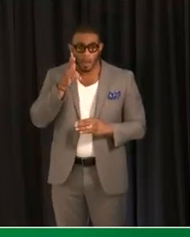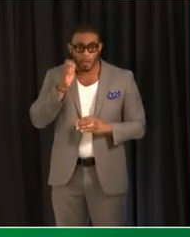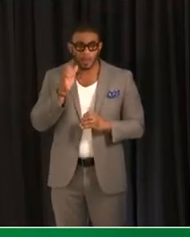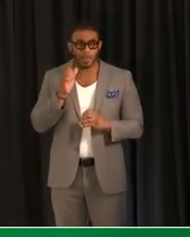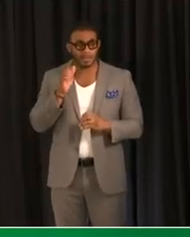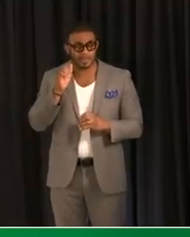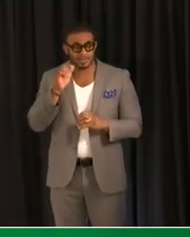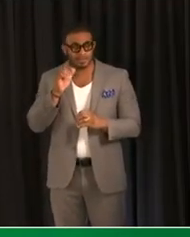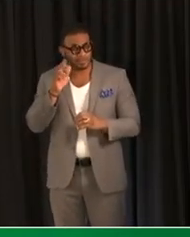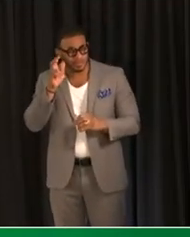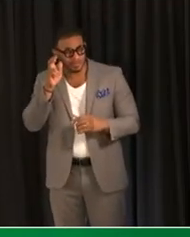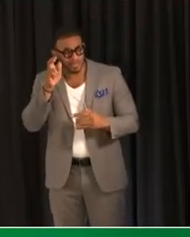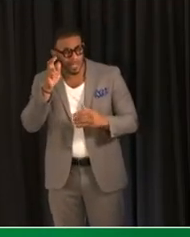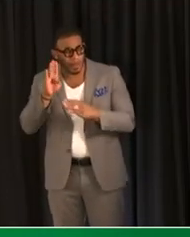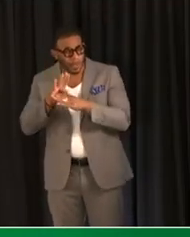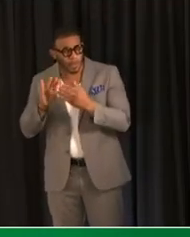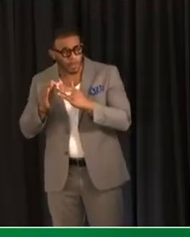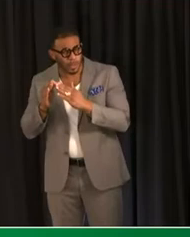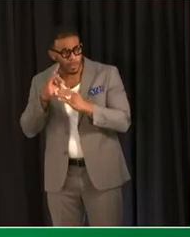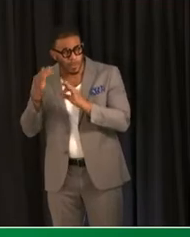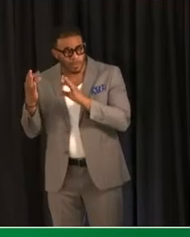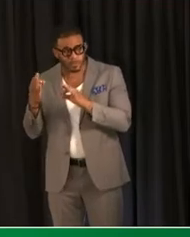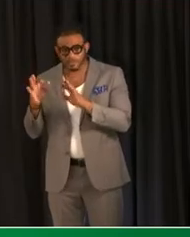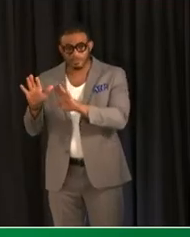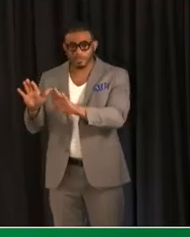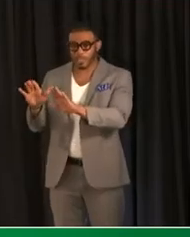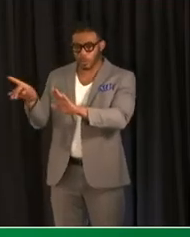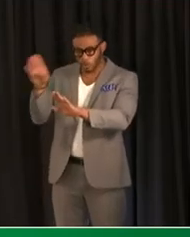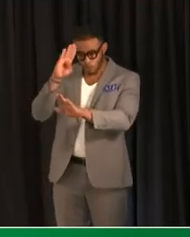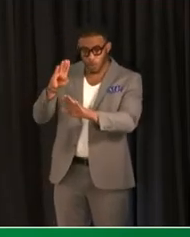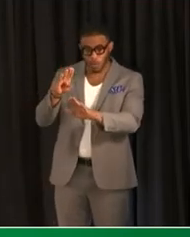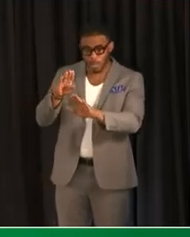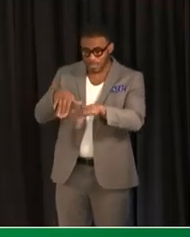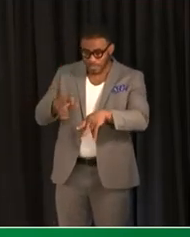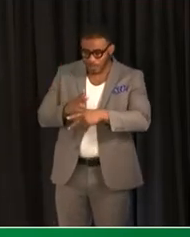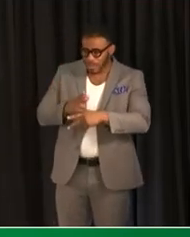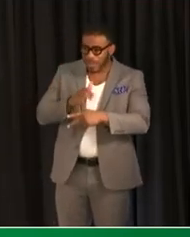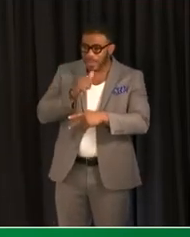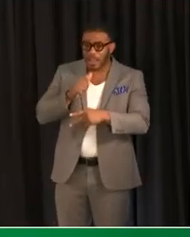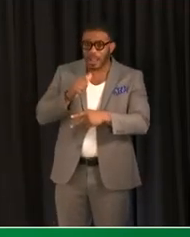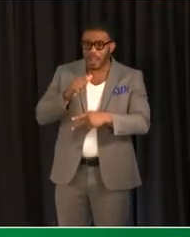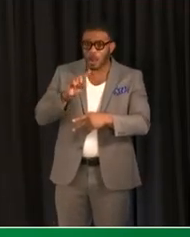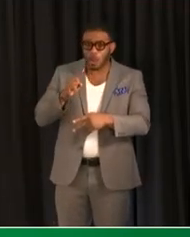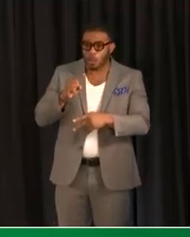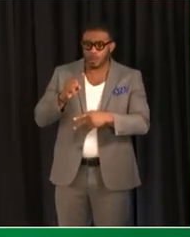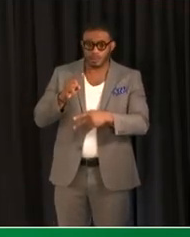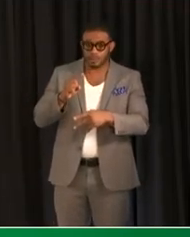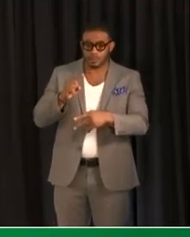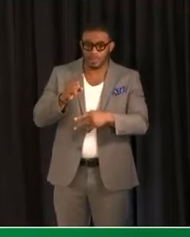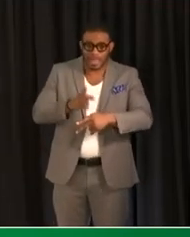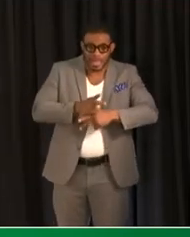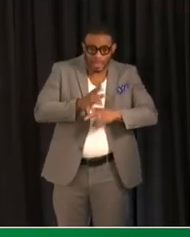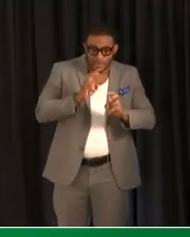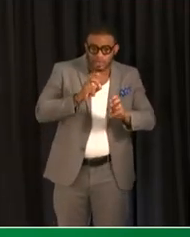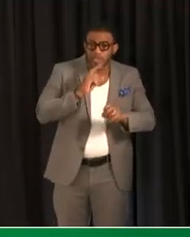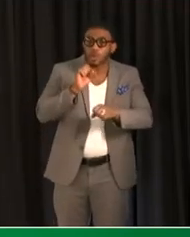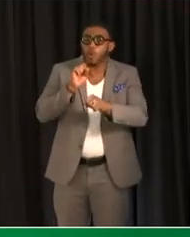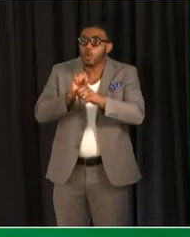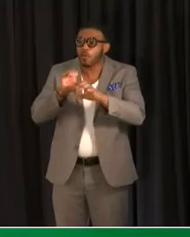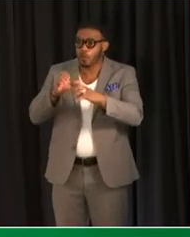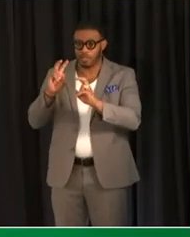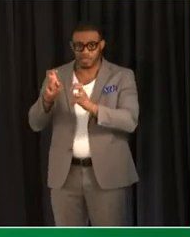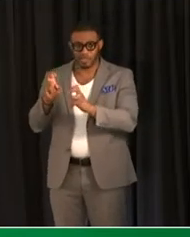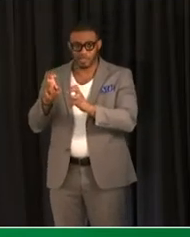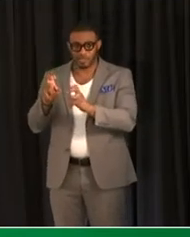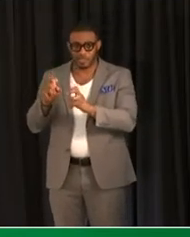argument that I always make to the business community is that childcare is not just a care issue, it's a workforce issue that's critical to our economy as